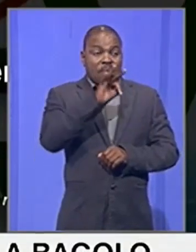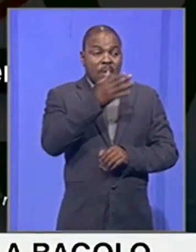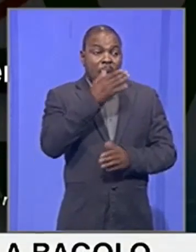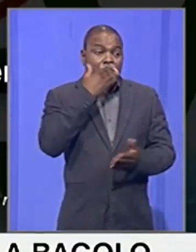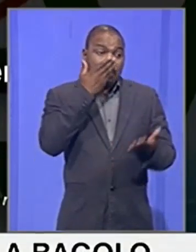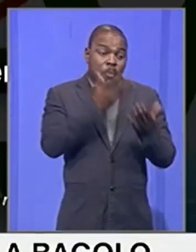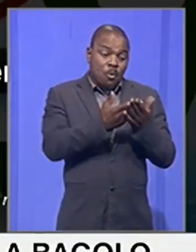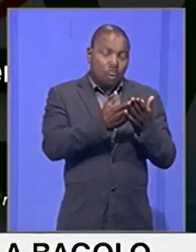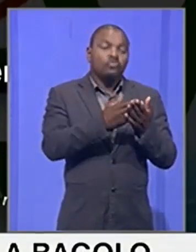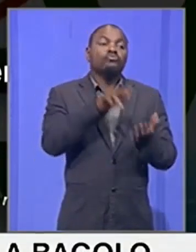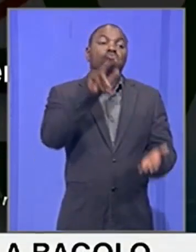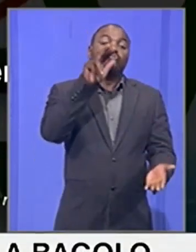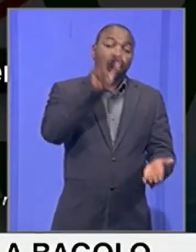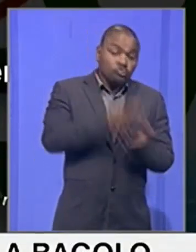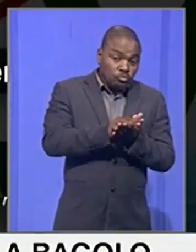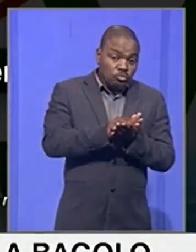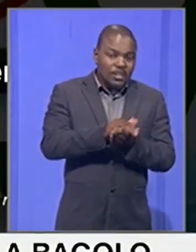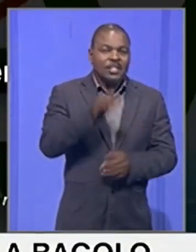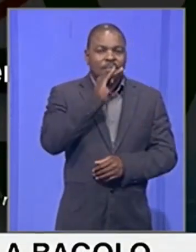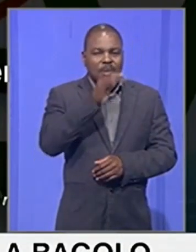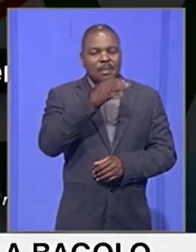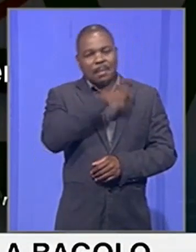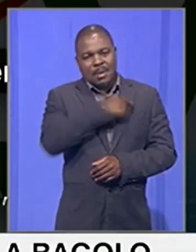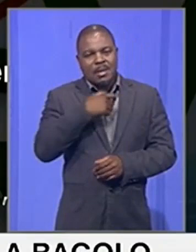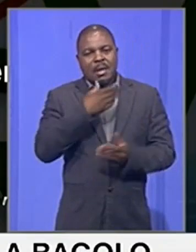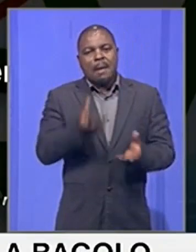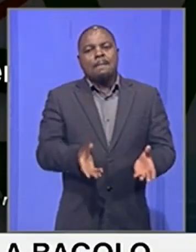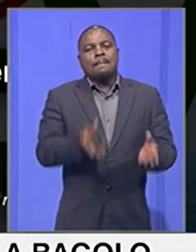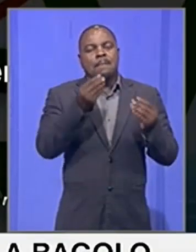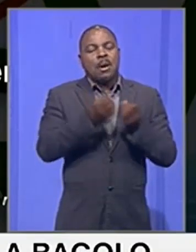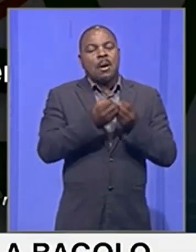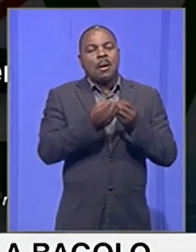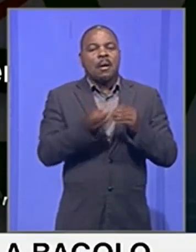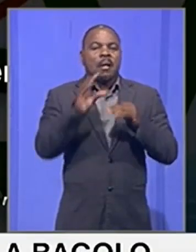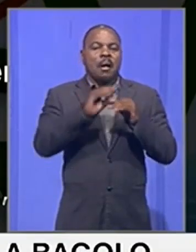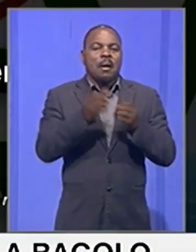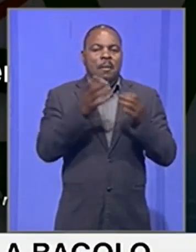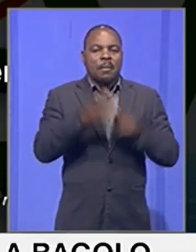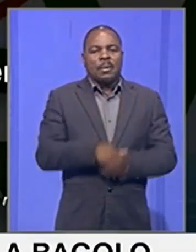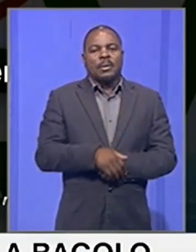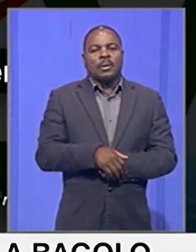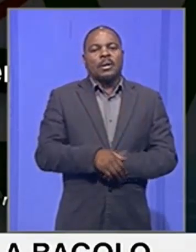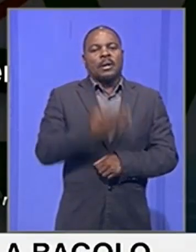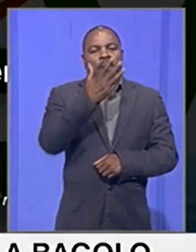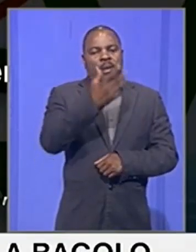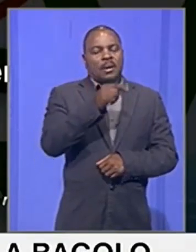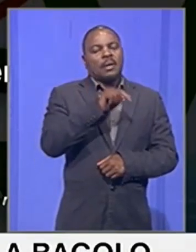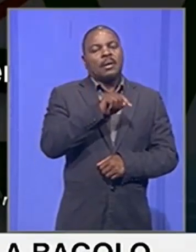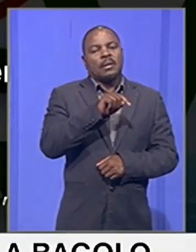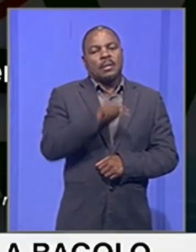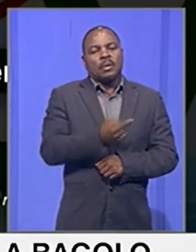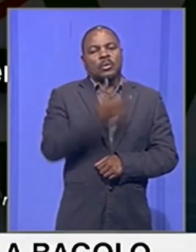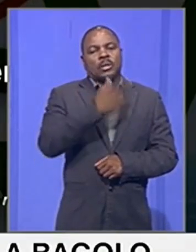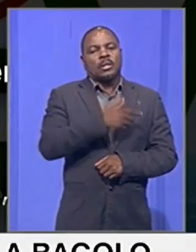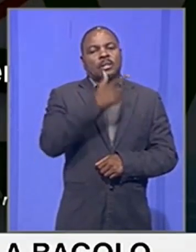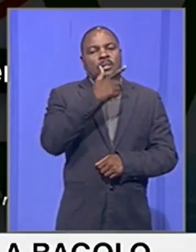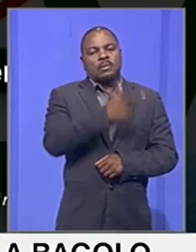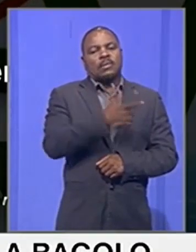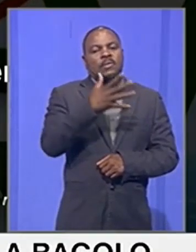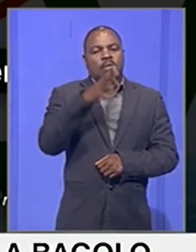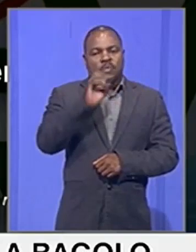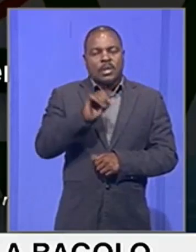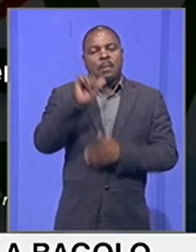or any increase in that regard. Le fa koketso ya dituelo le diperesente di le 3.8 e kwa tlase fa e bapiswa le diperesente di le 7